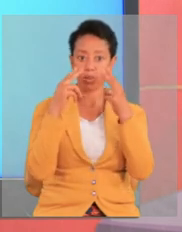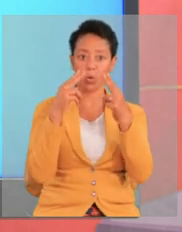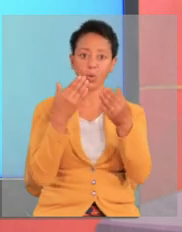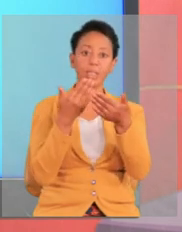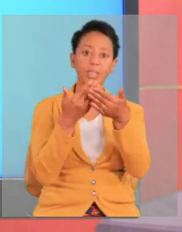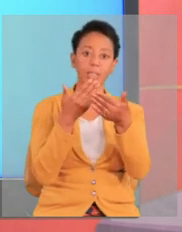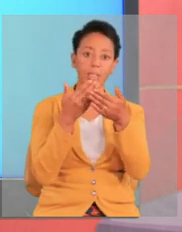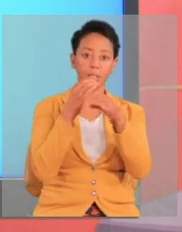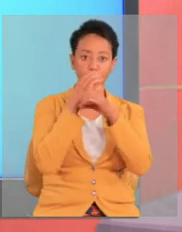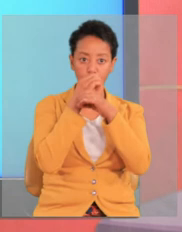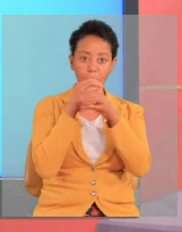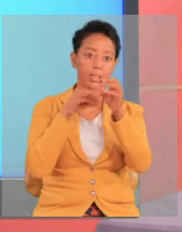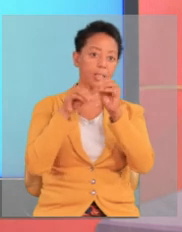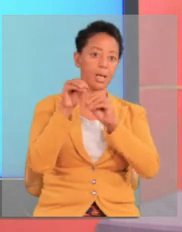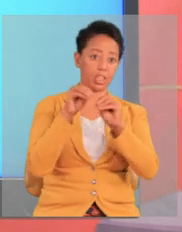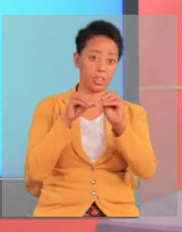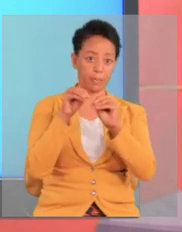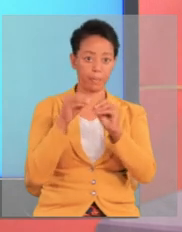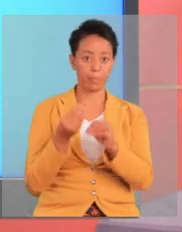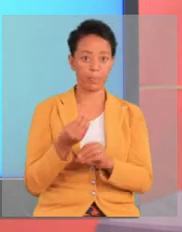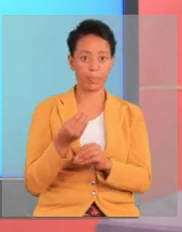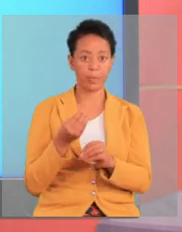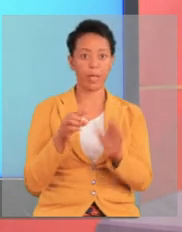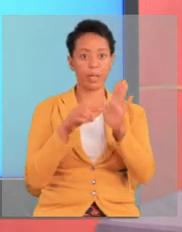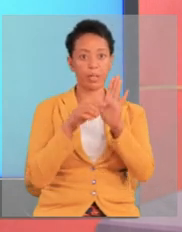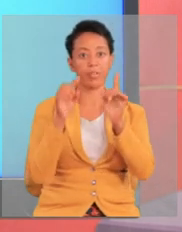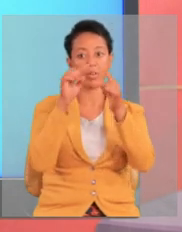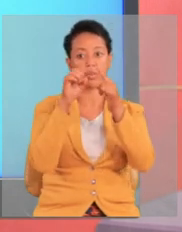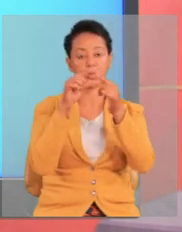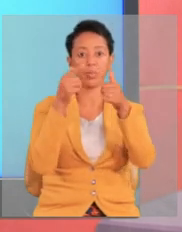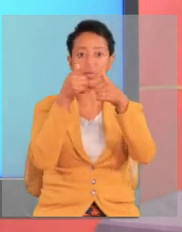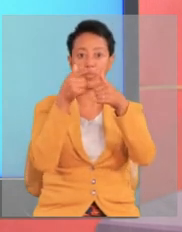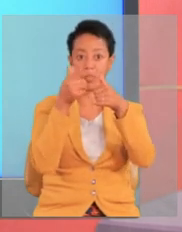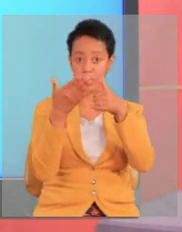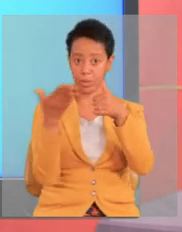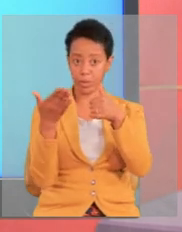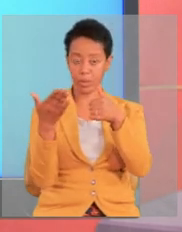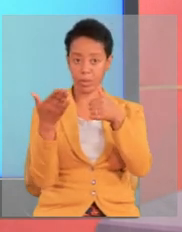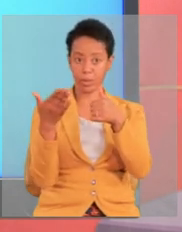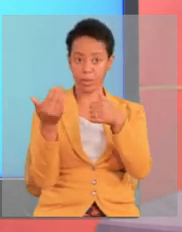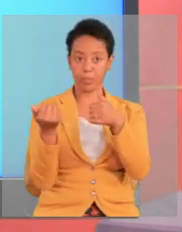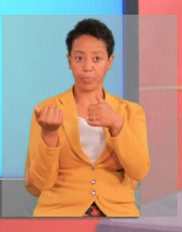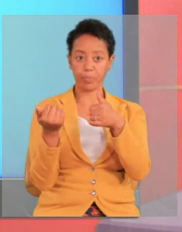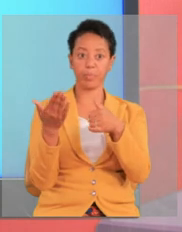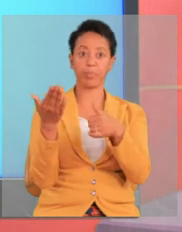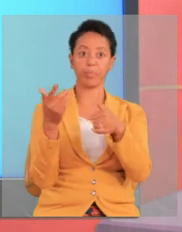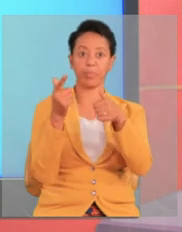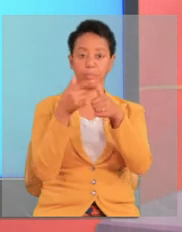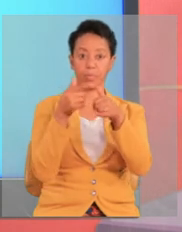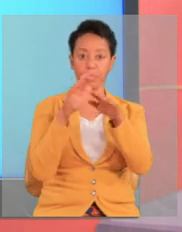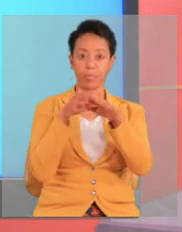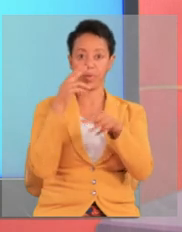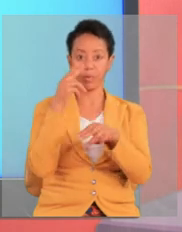recently completed action. This refers to what? The first case that we have mentioned in the first case, that is